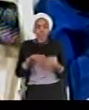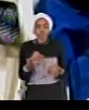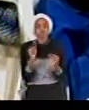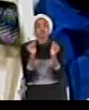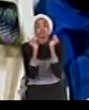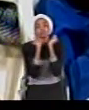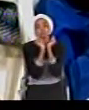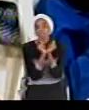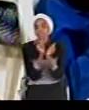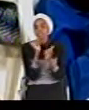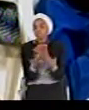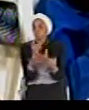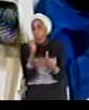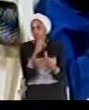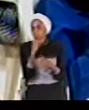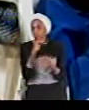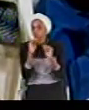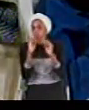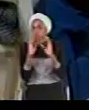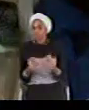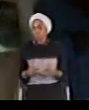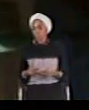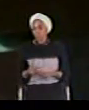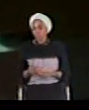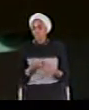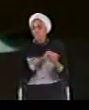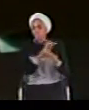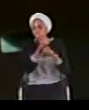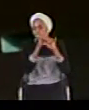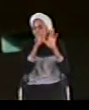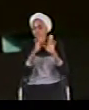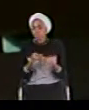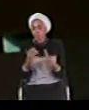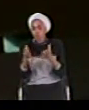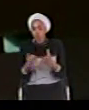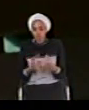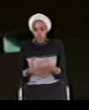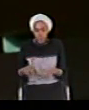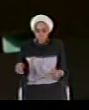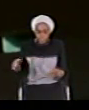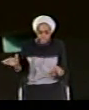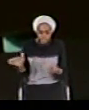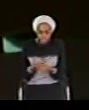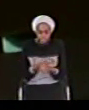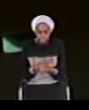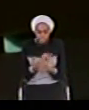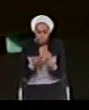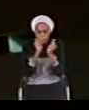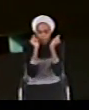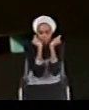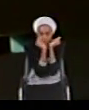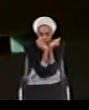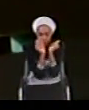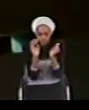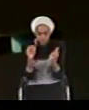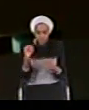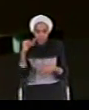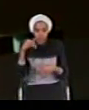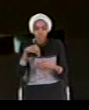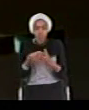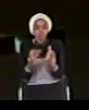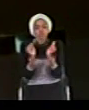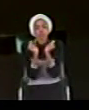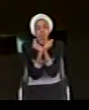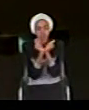Those gainsayers, they wanted to, you know, bottle them up, confine them, bring them into